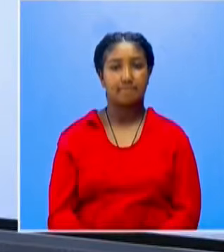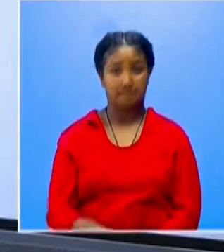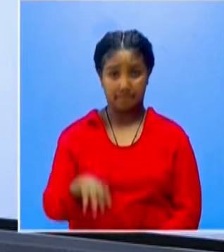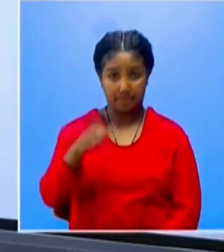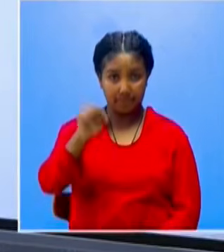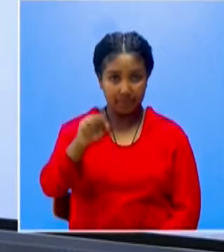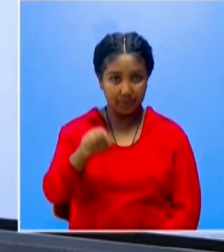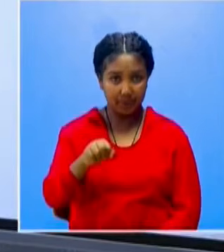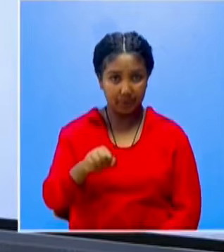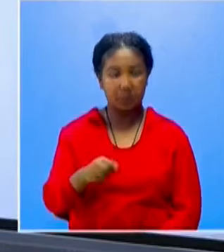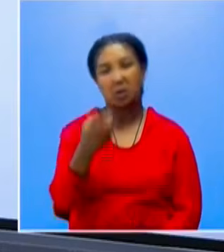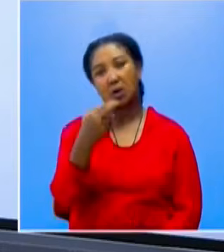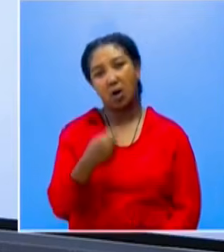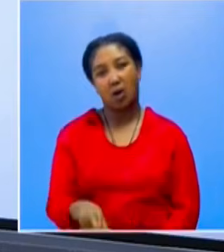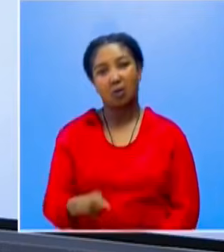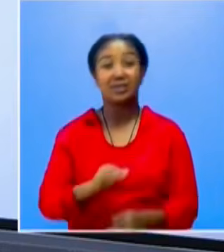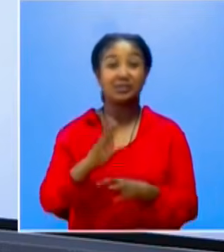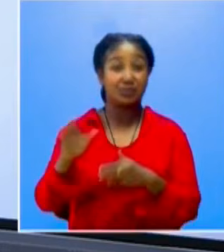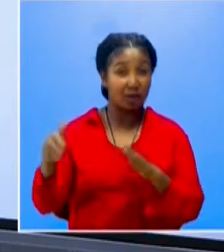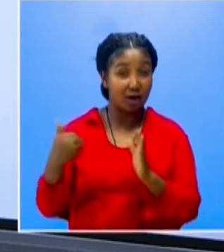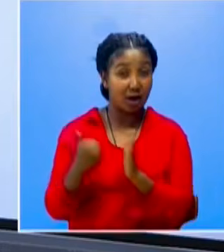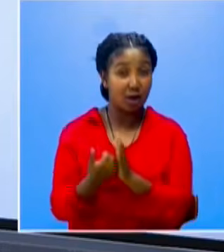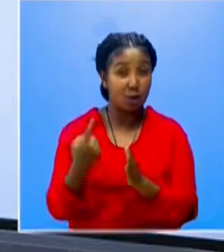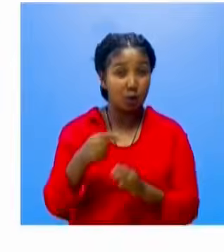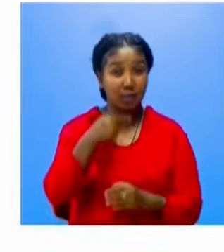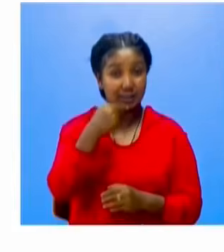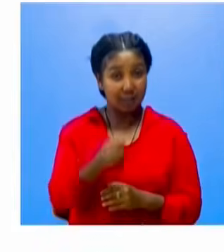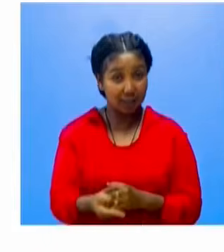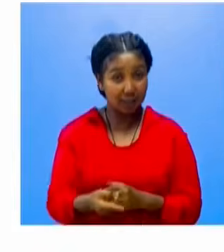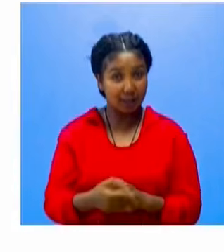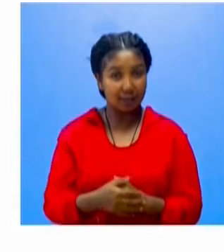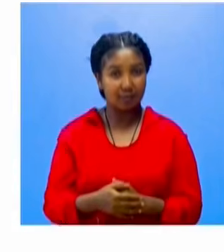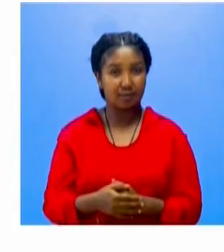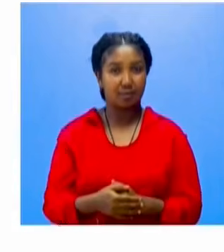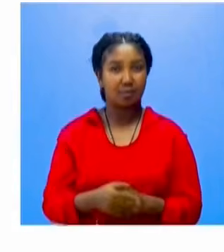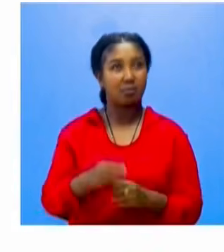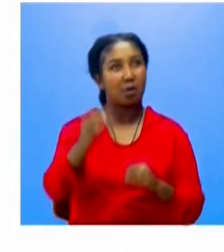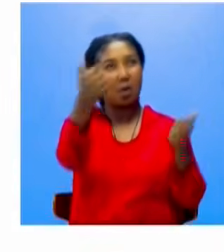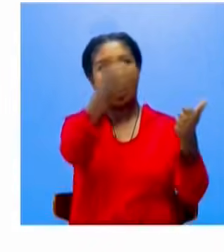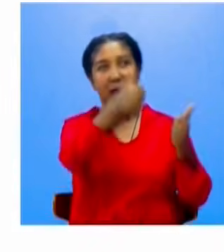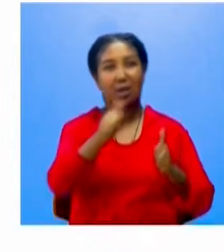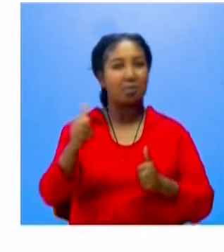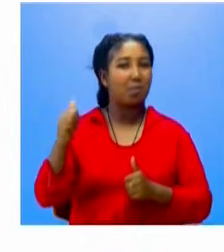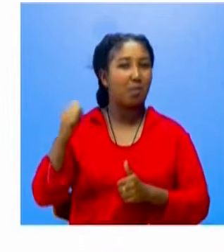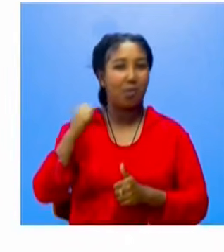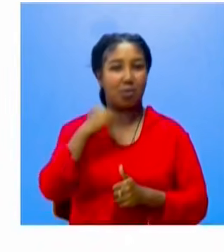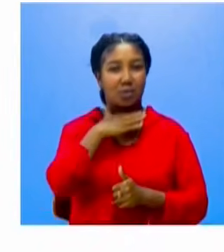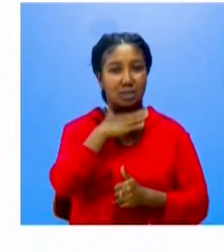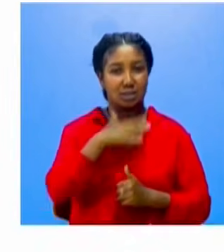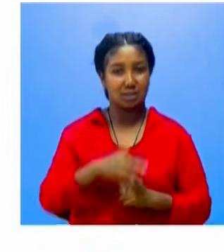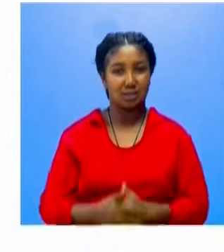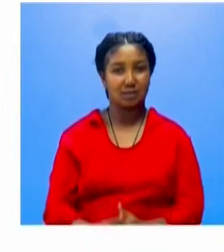yes? Or, in general, we can say what? Air pollution.